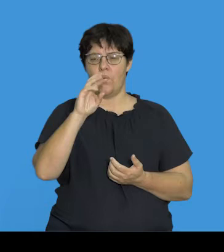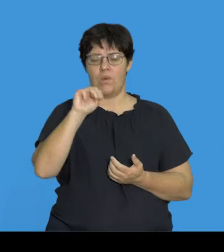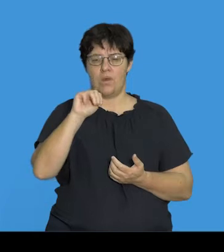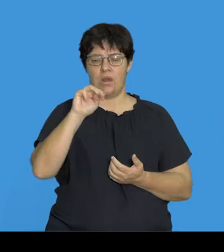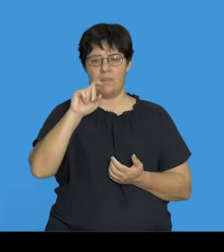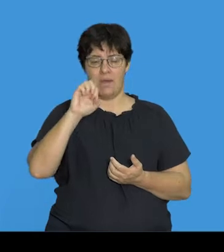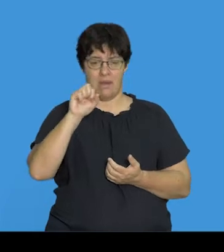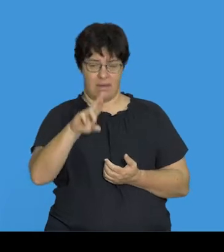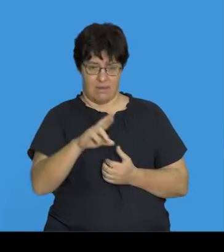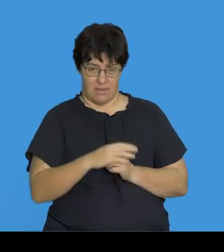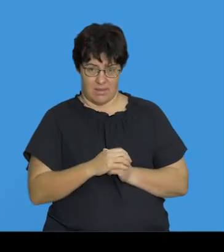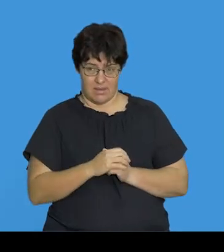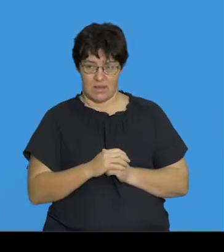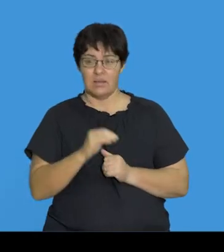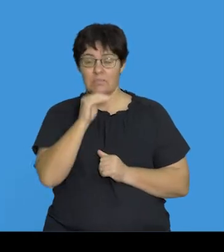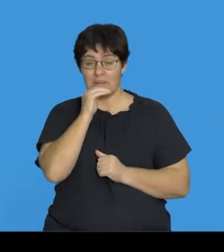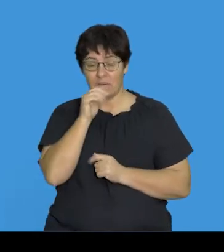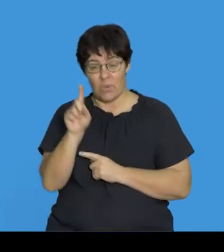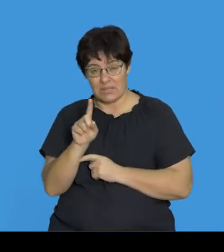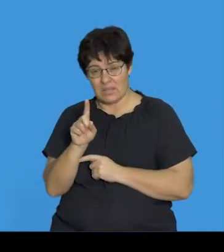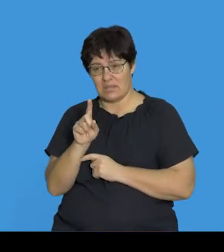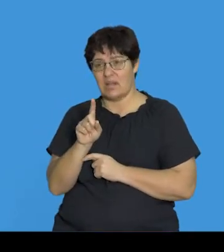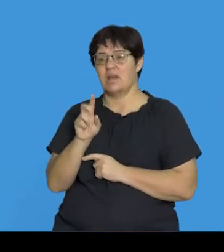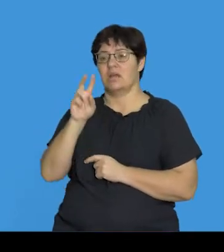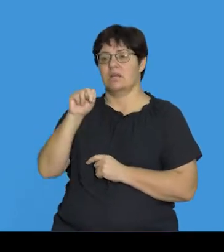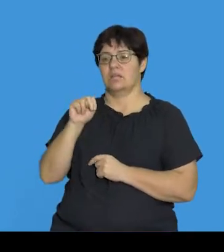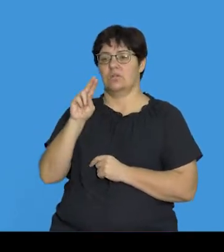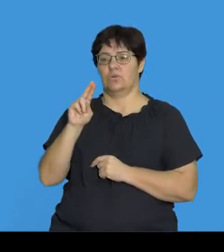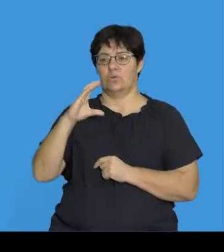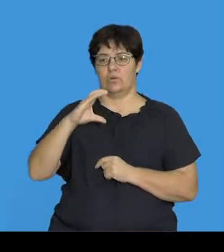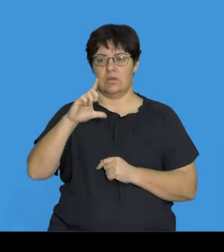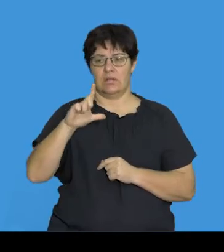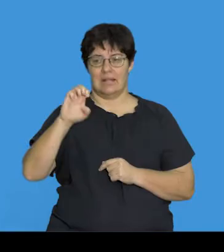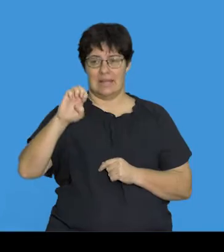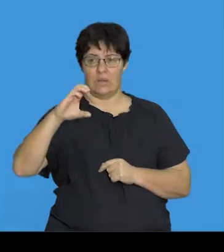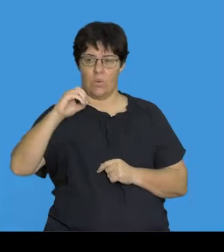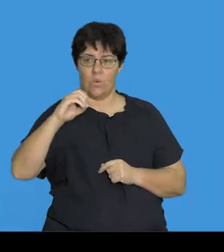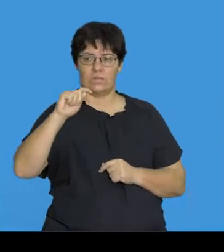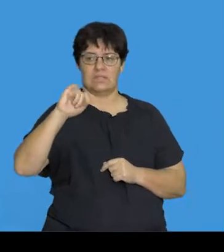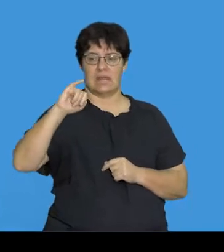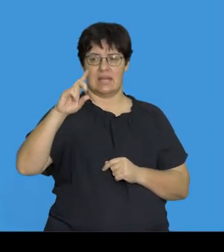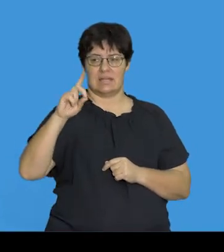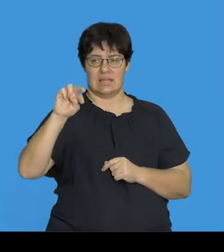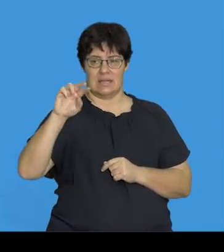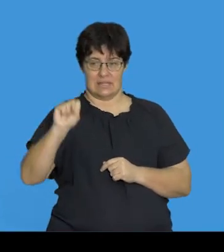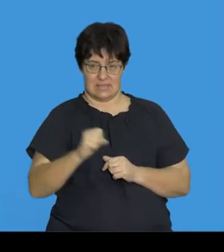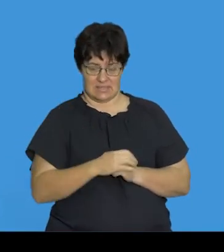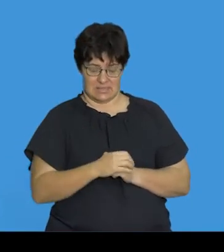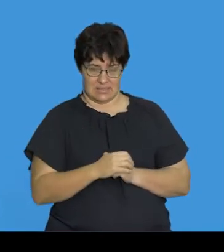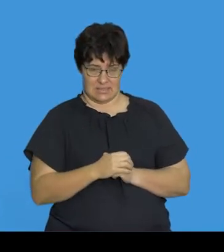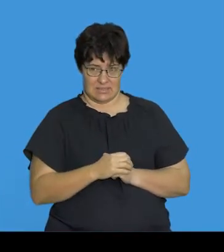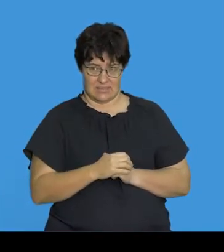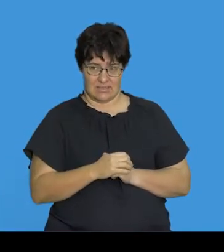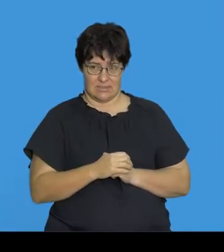these monomers, we refer to them as nucleotides. So RNA is made up of monomers called